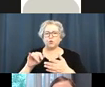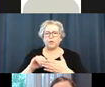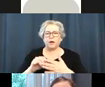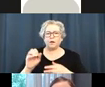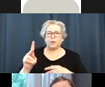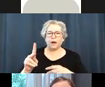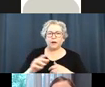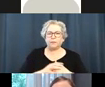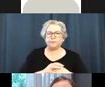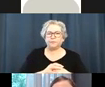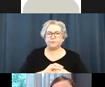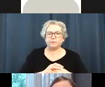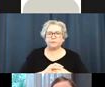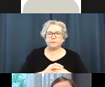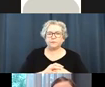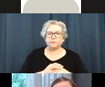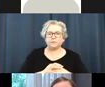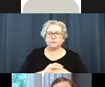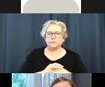ahead and do that right.